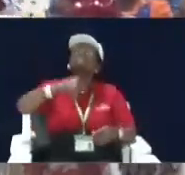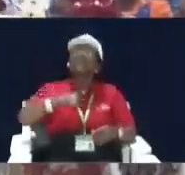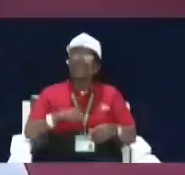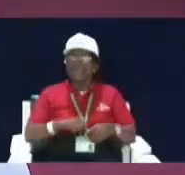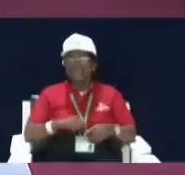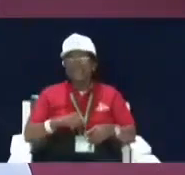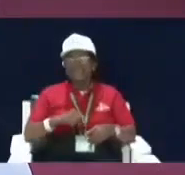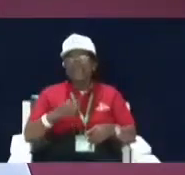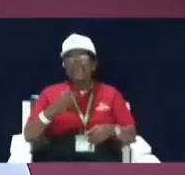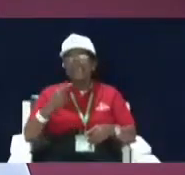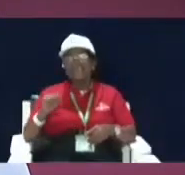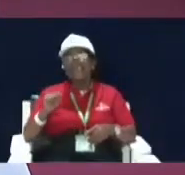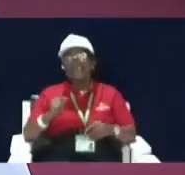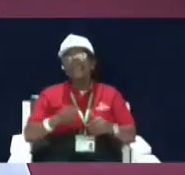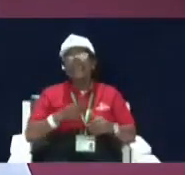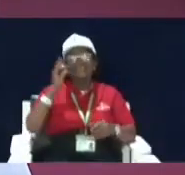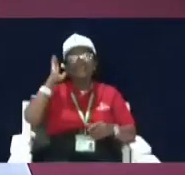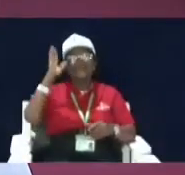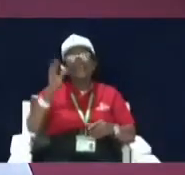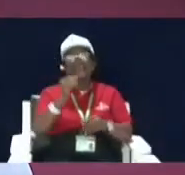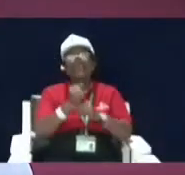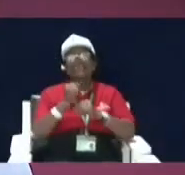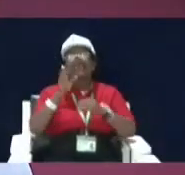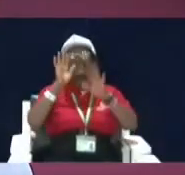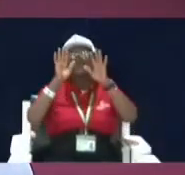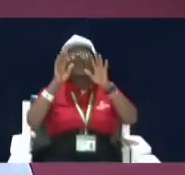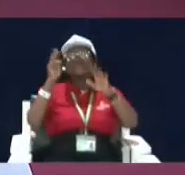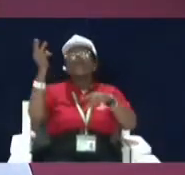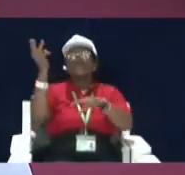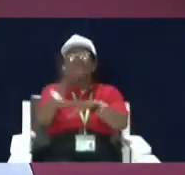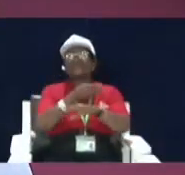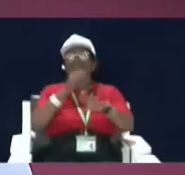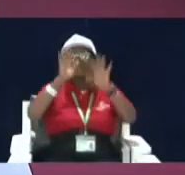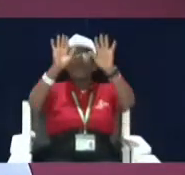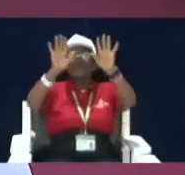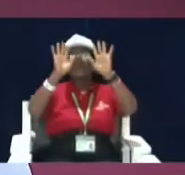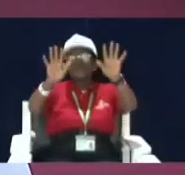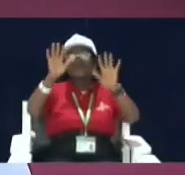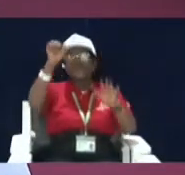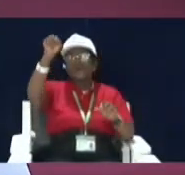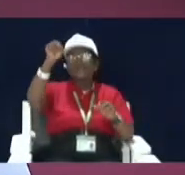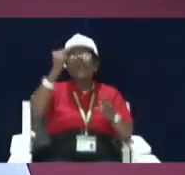The first to receive multiple wonders.